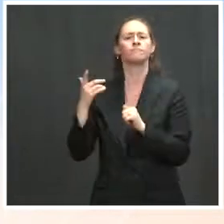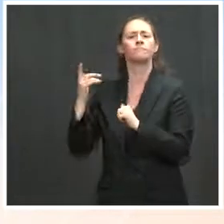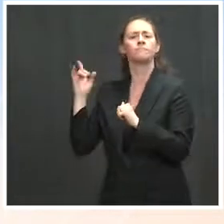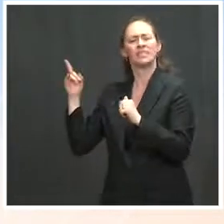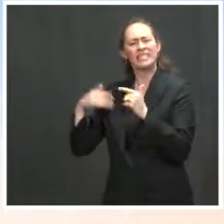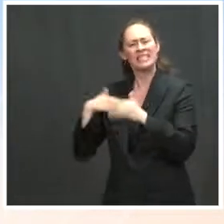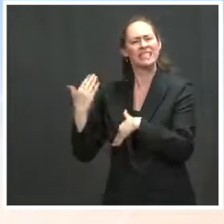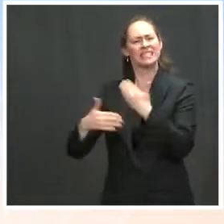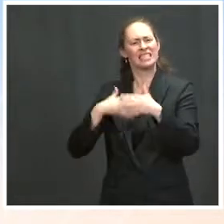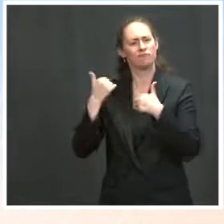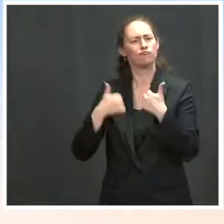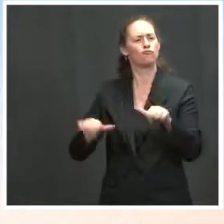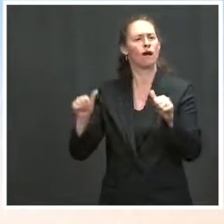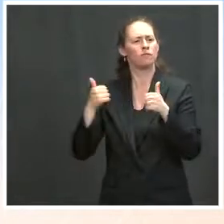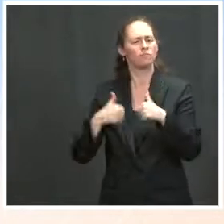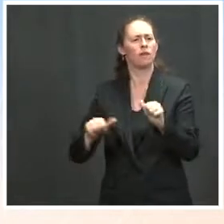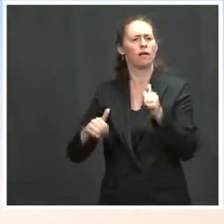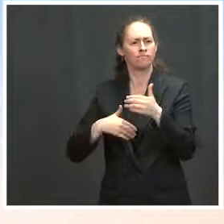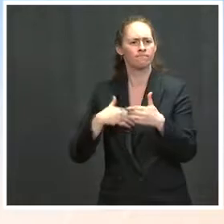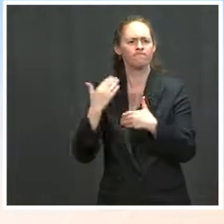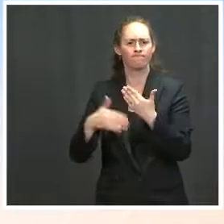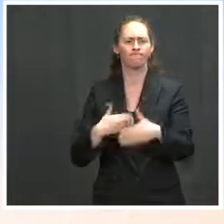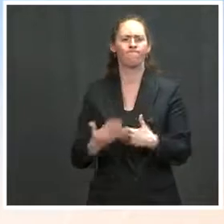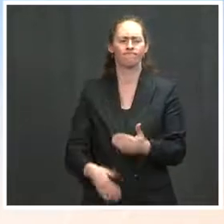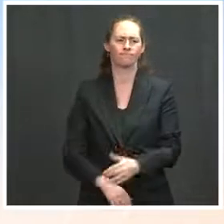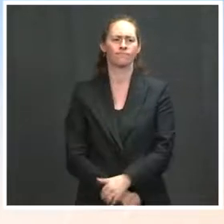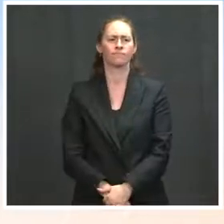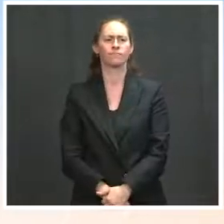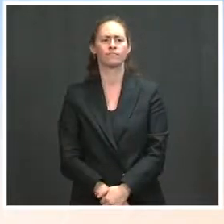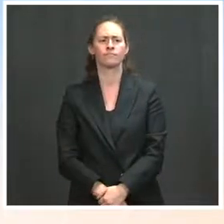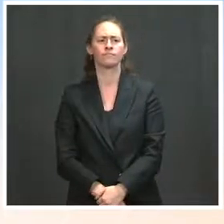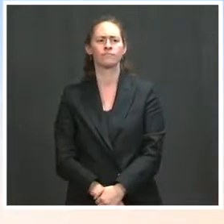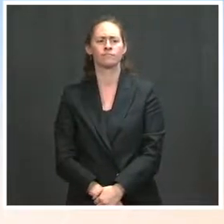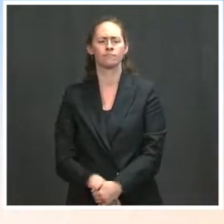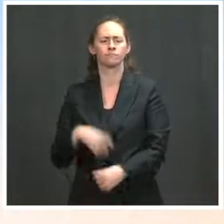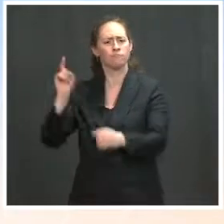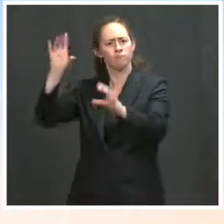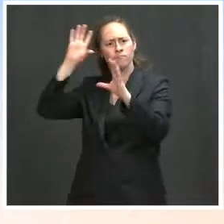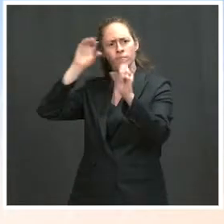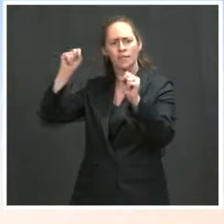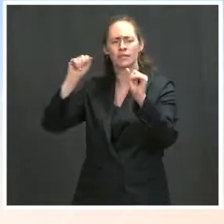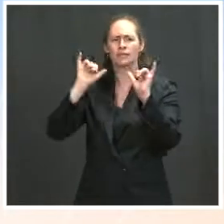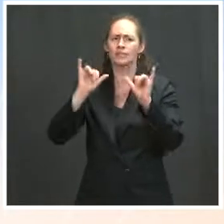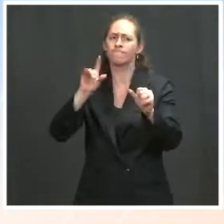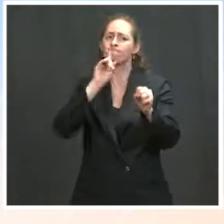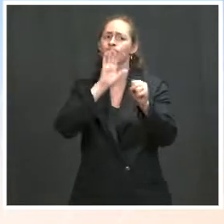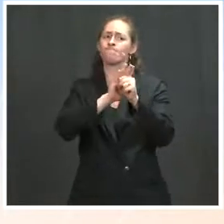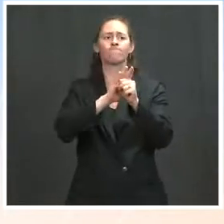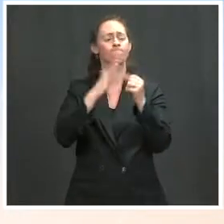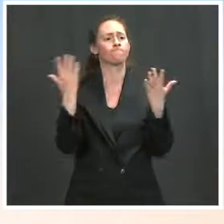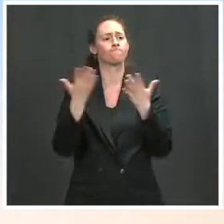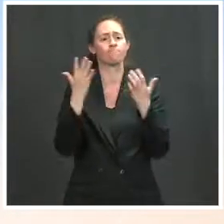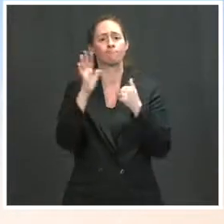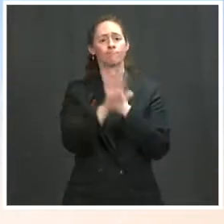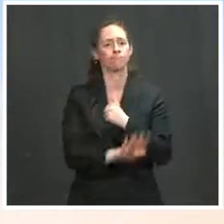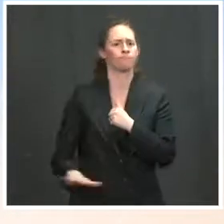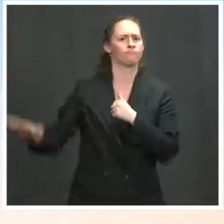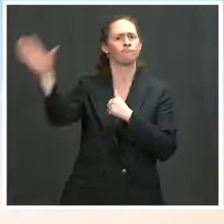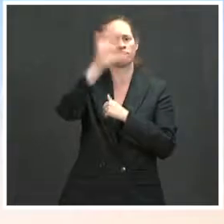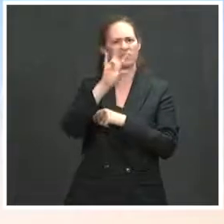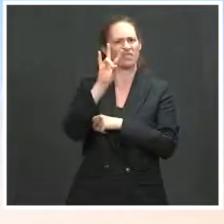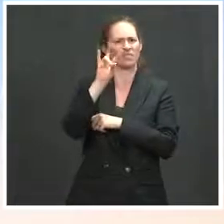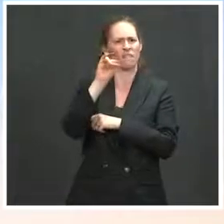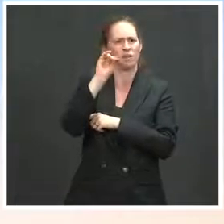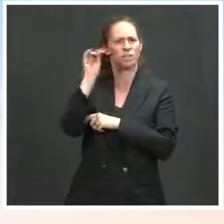70% of Americans by July 4th have at least one dose in arms, 160 million Americans fully vaccinated. And